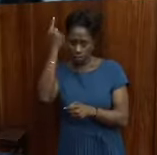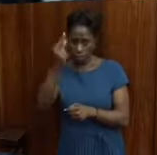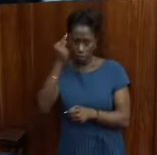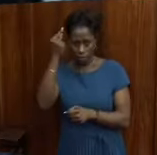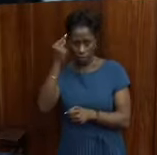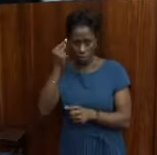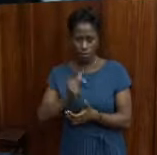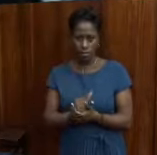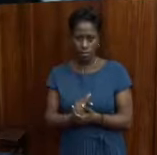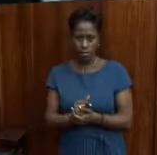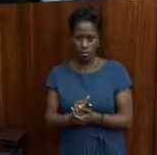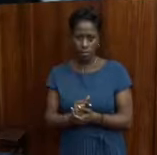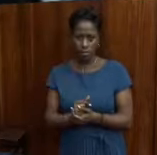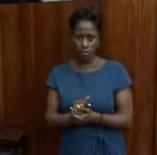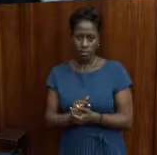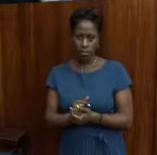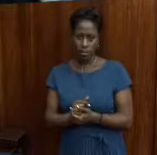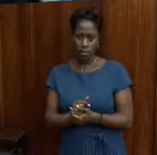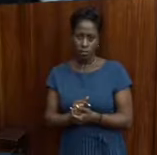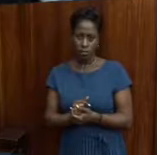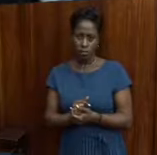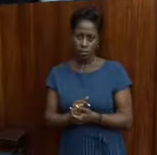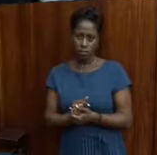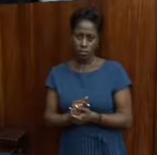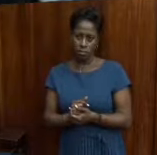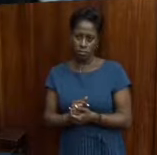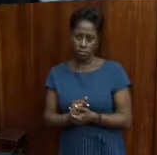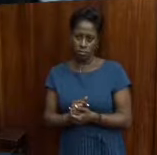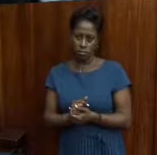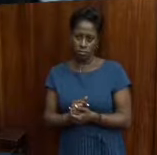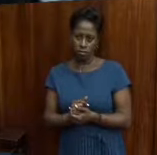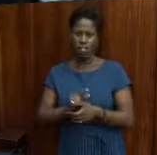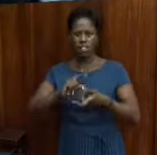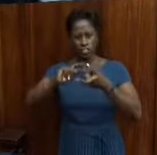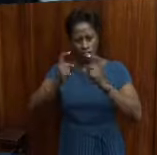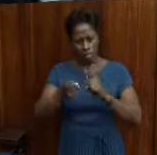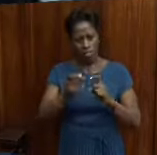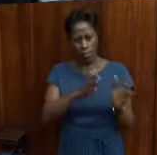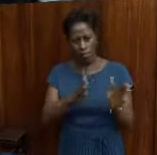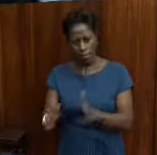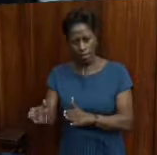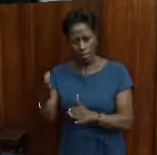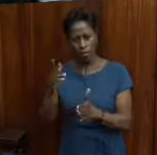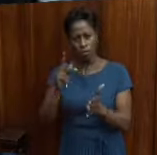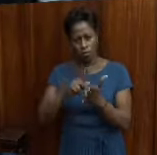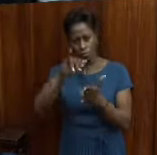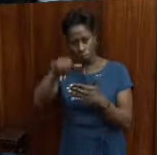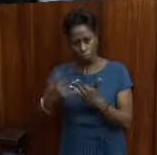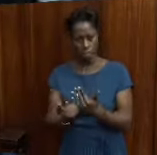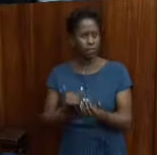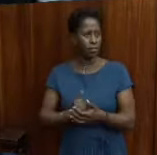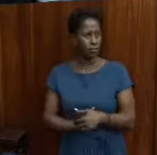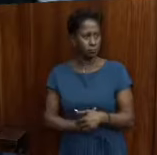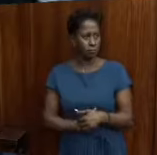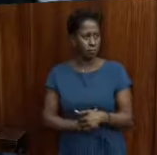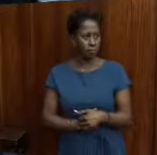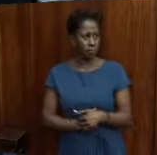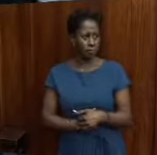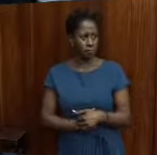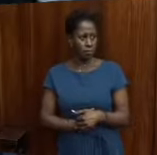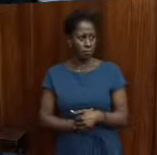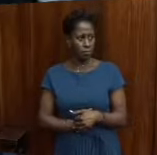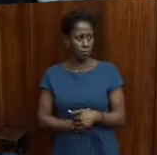the CDB and project consultant, divided the project into 2 components. JCD 1, to construct